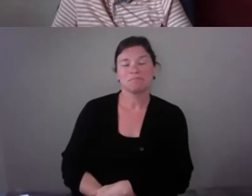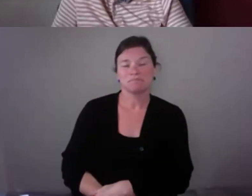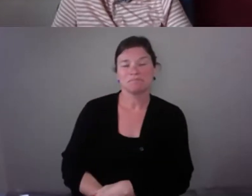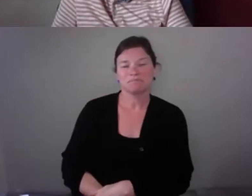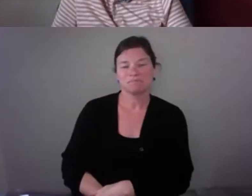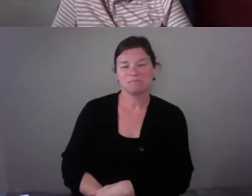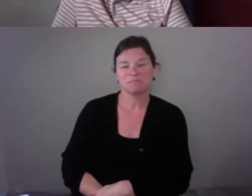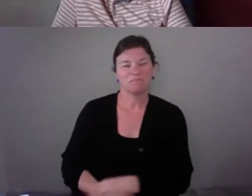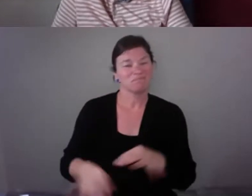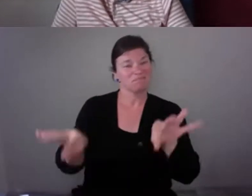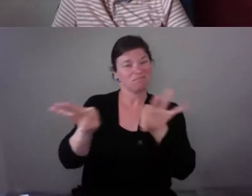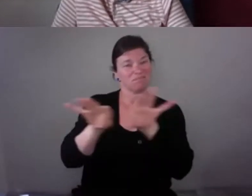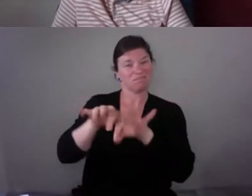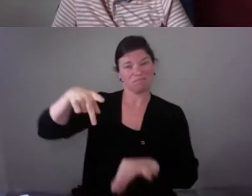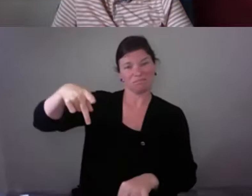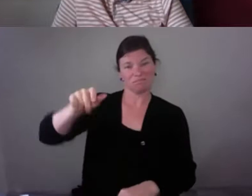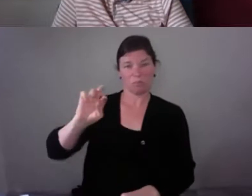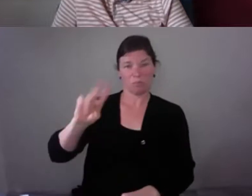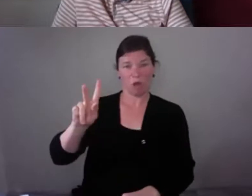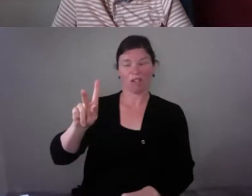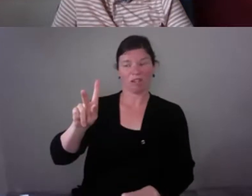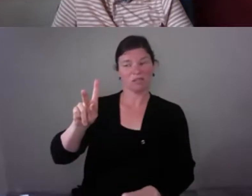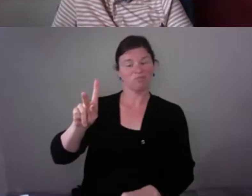park is